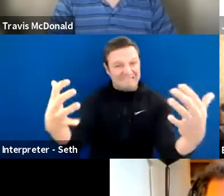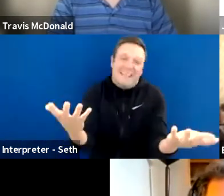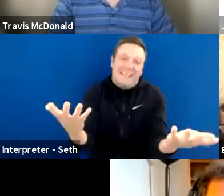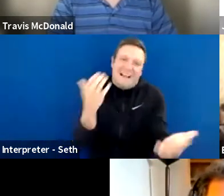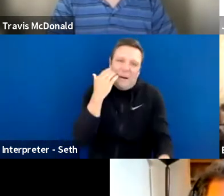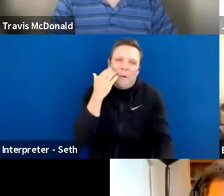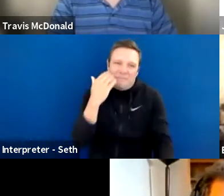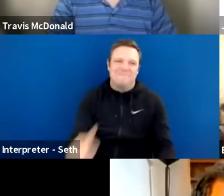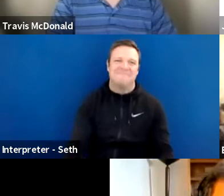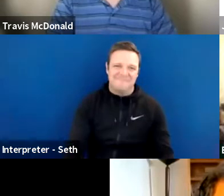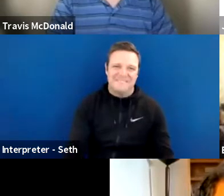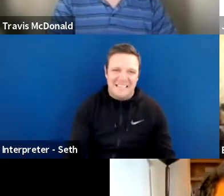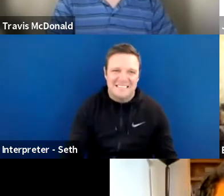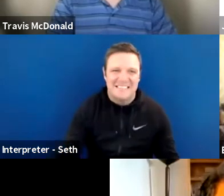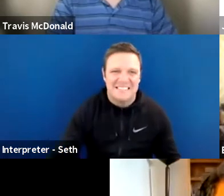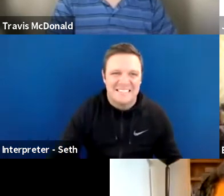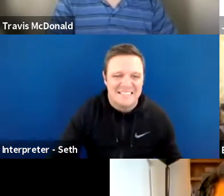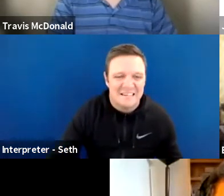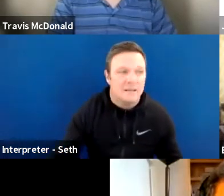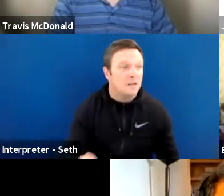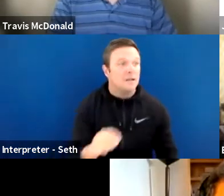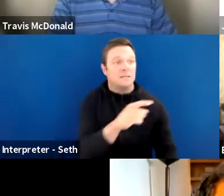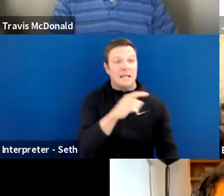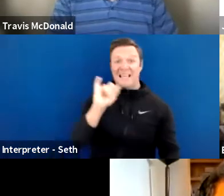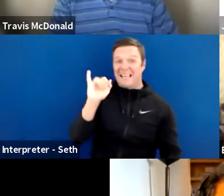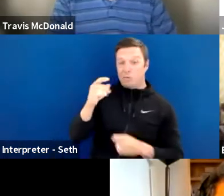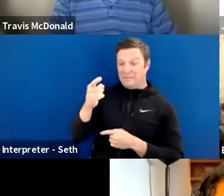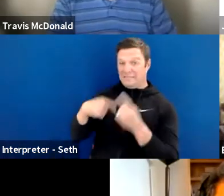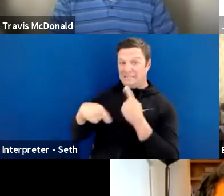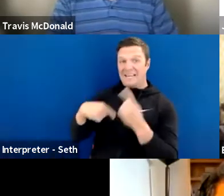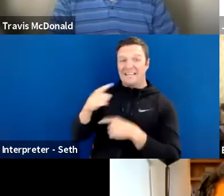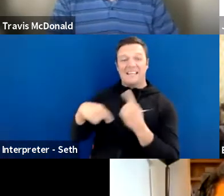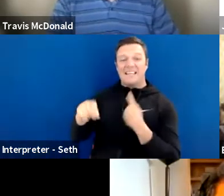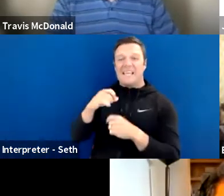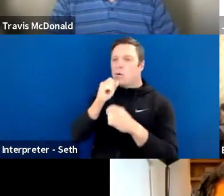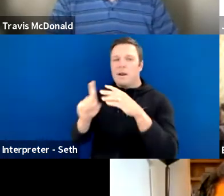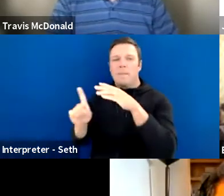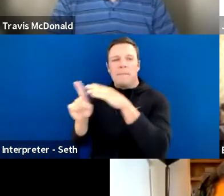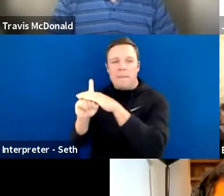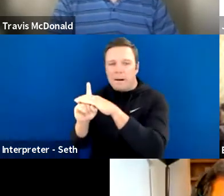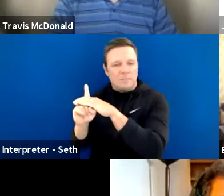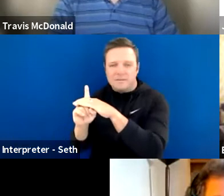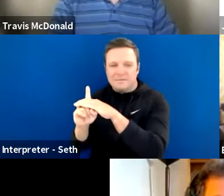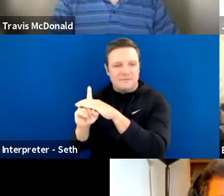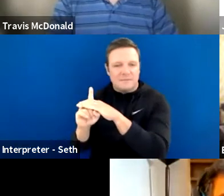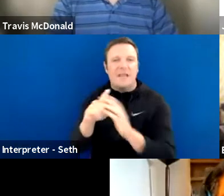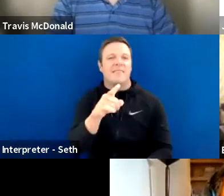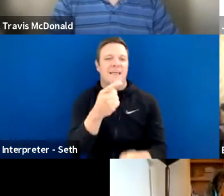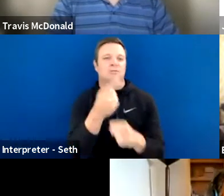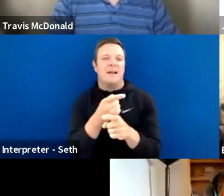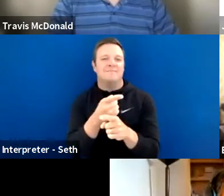also, Jody, if you're signing, it wouldn't note in the transcript, right? So yeah, that would be